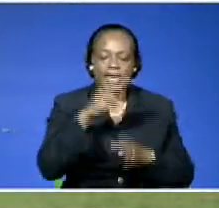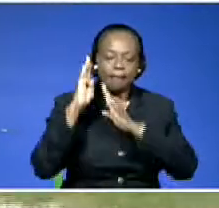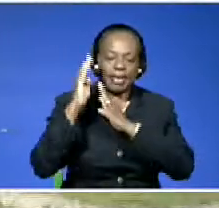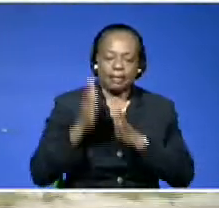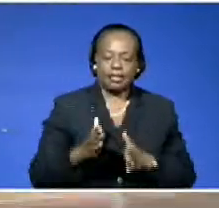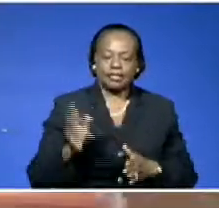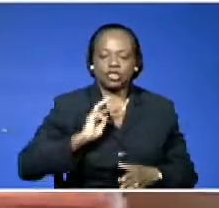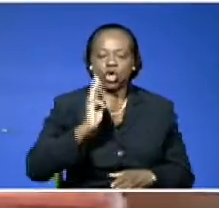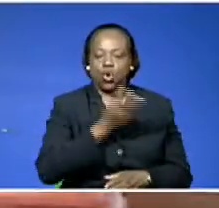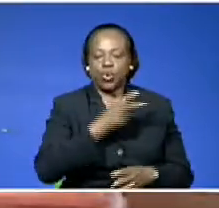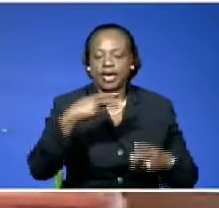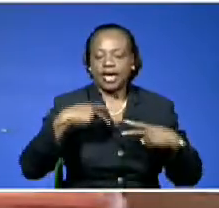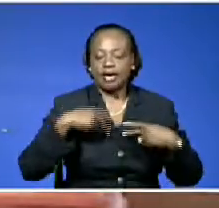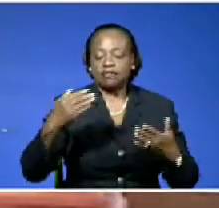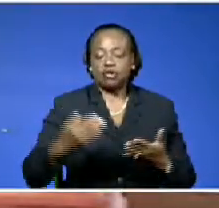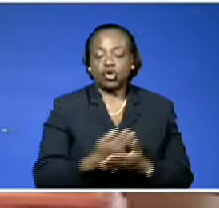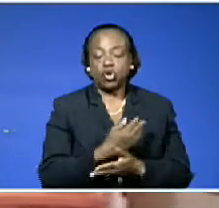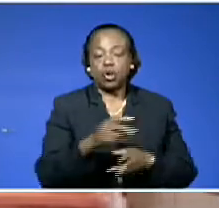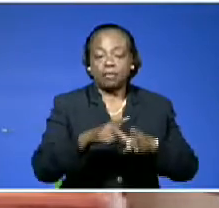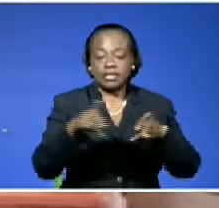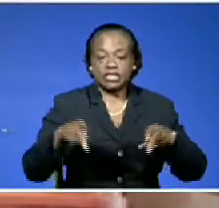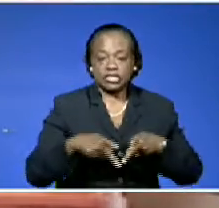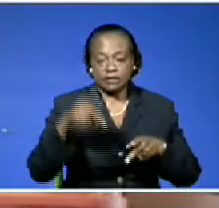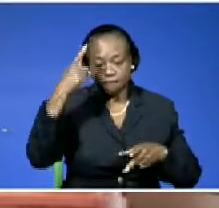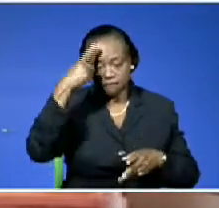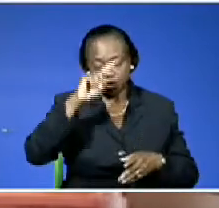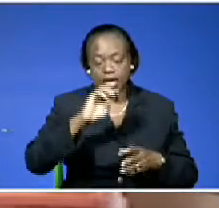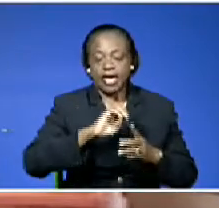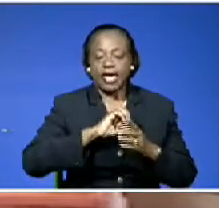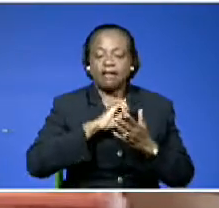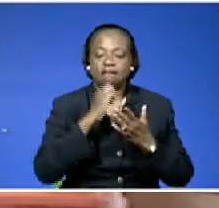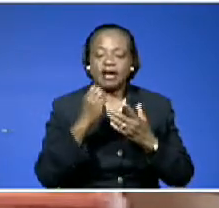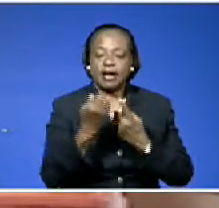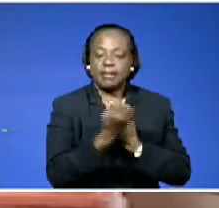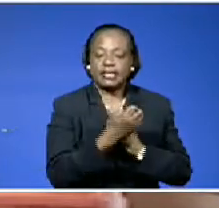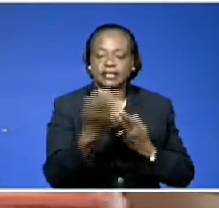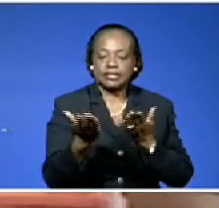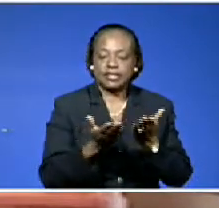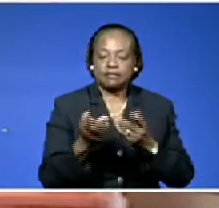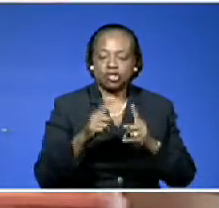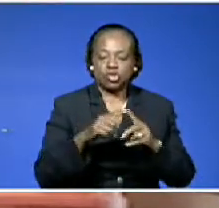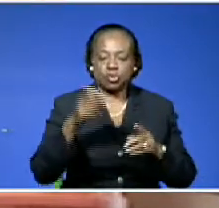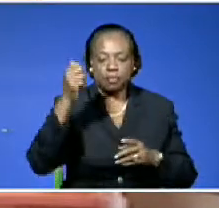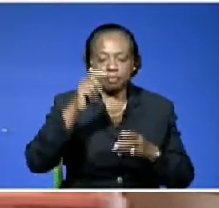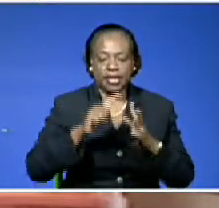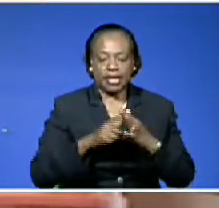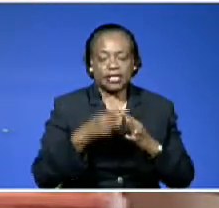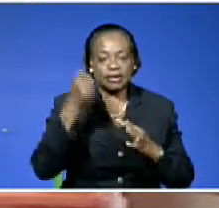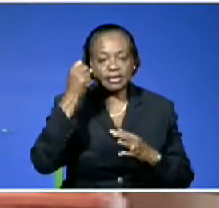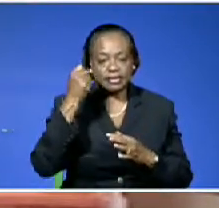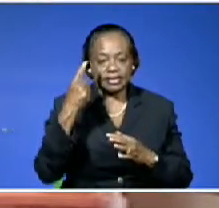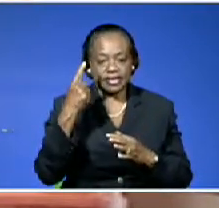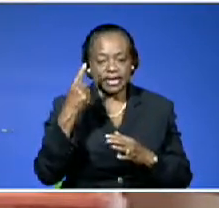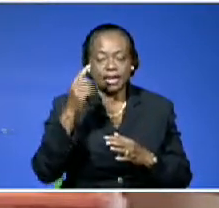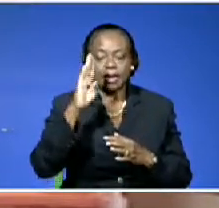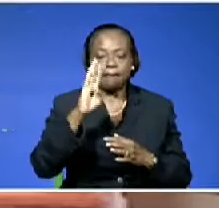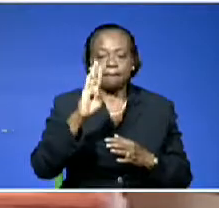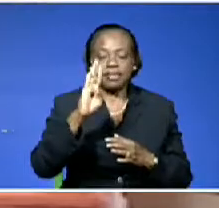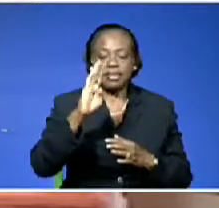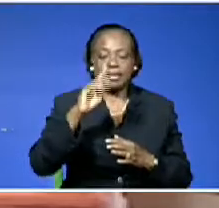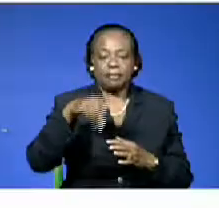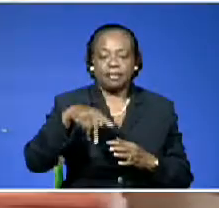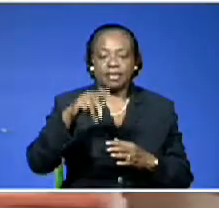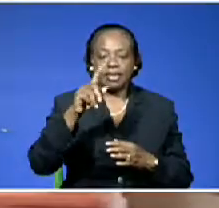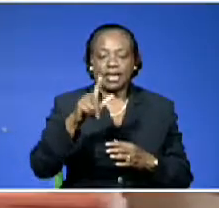created new positions for environmental services, so that we can begin to understand and mitigate BPL environmental